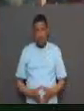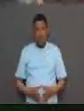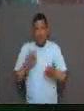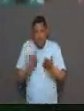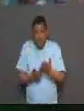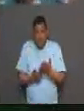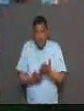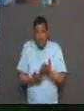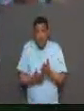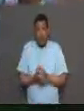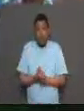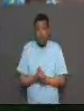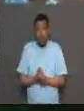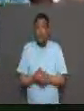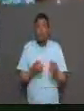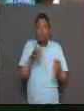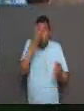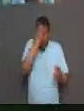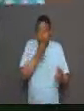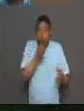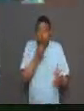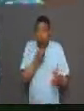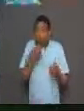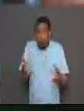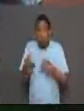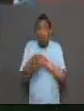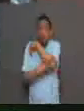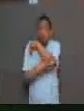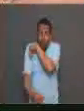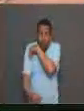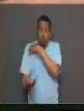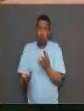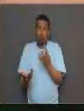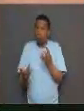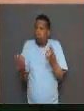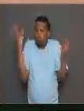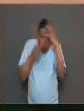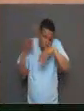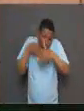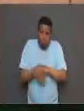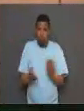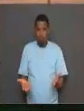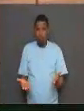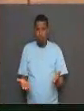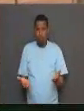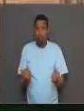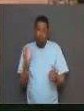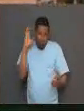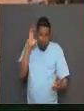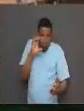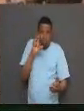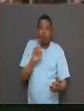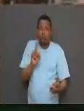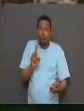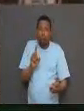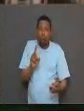These orphans, vulnerable to poverty and exploitation, are often forced